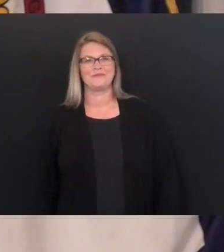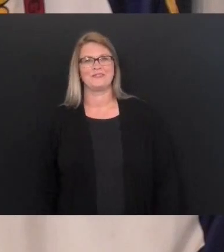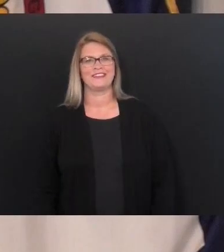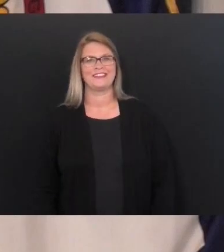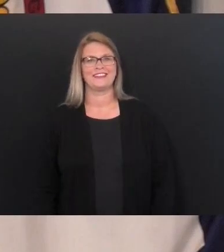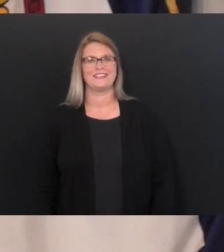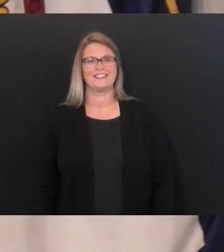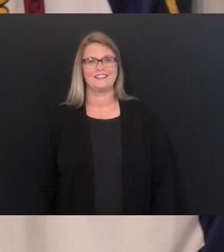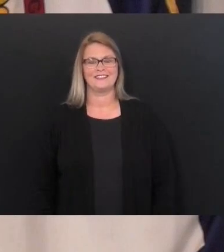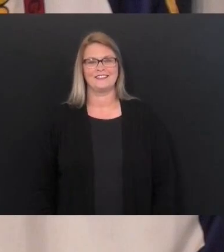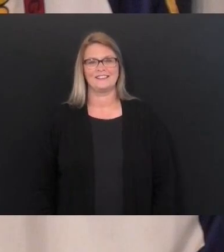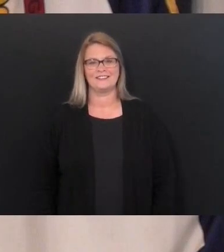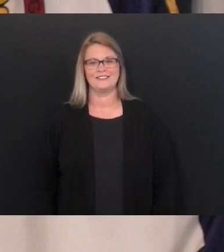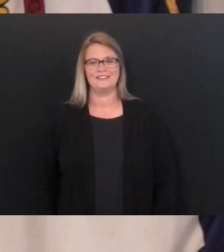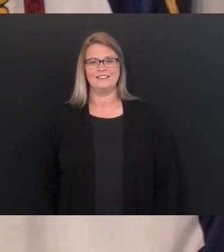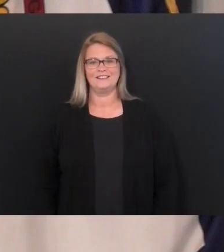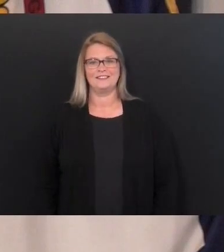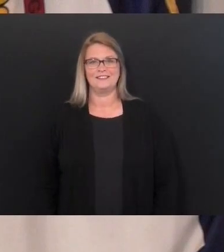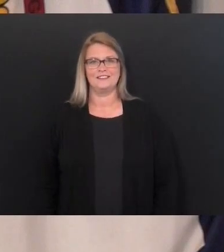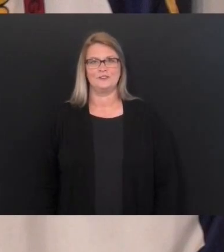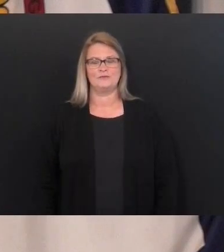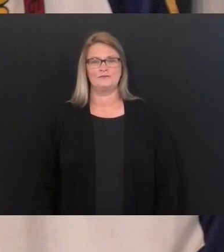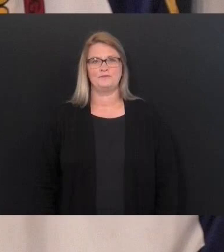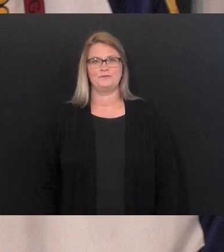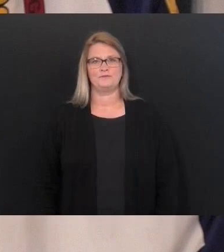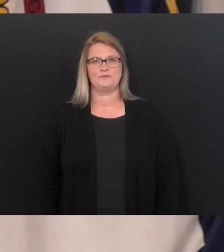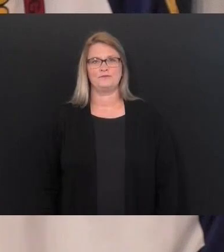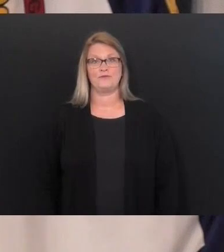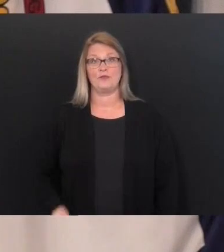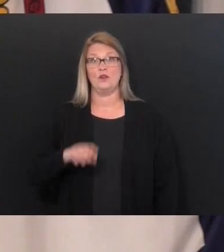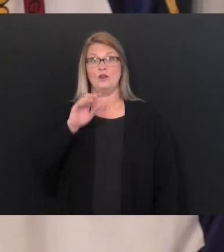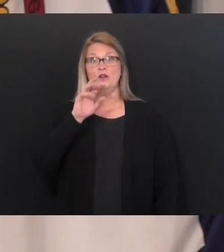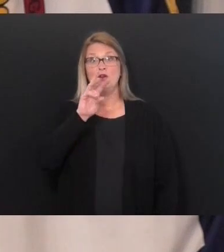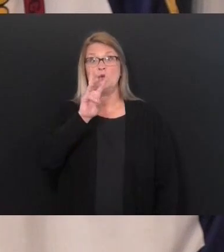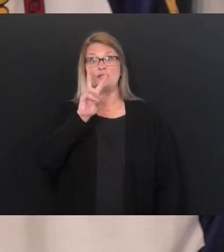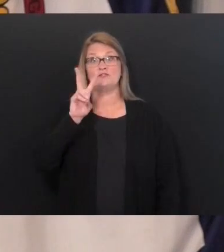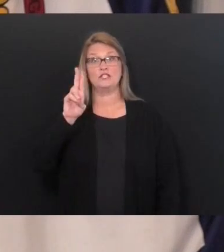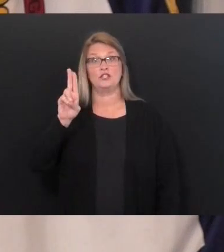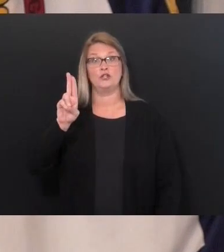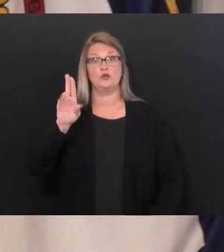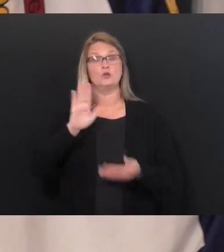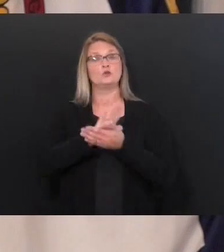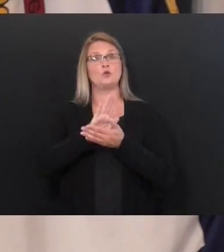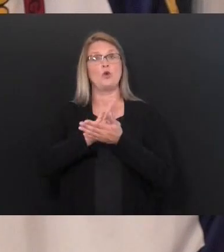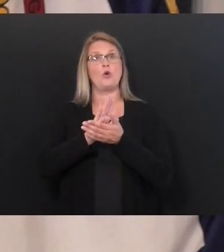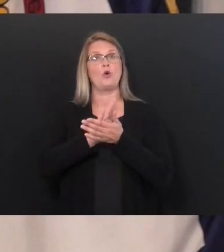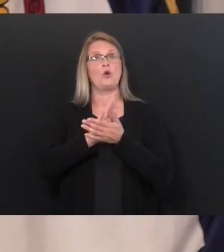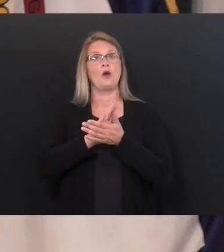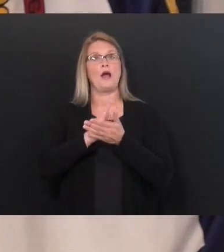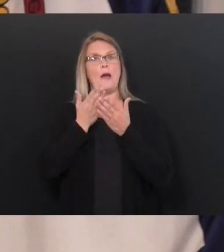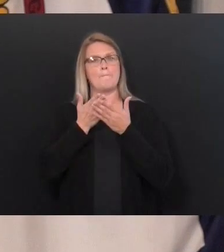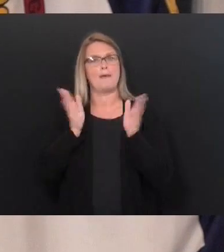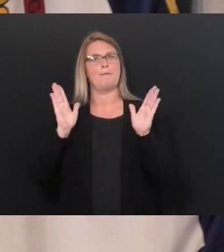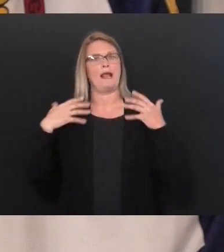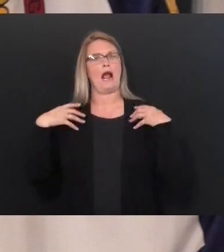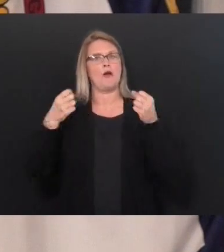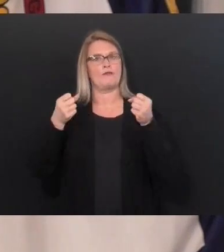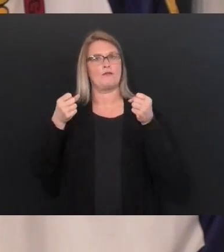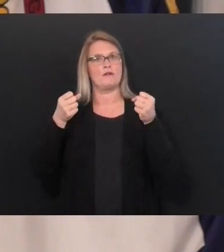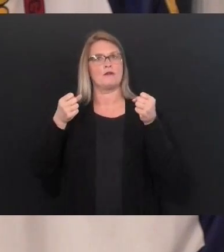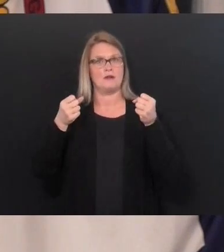And in working, the WVU University School of Public Health and the West